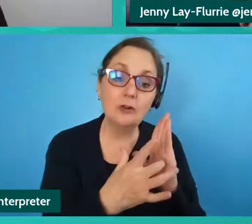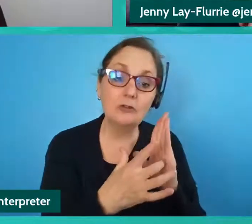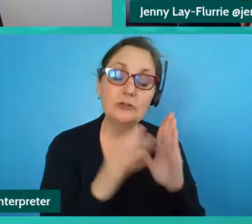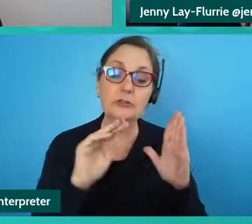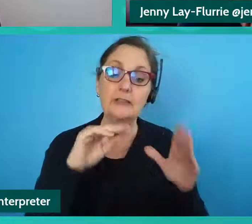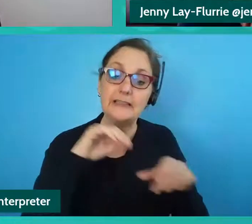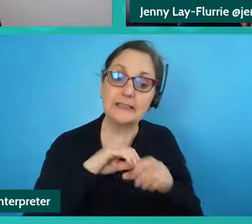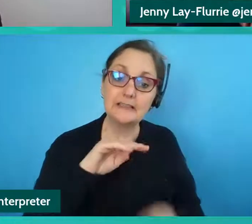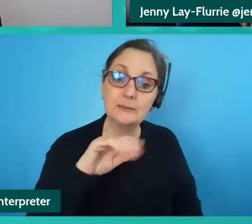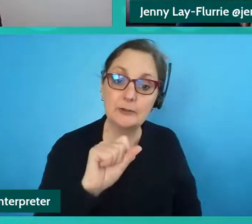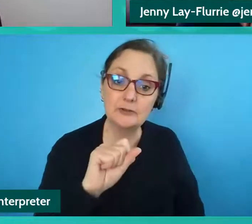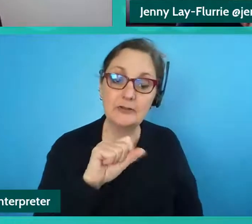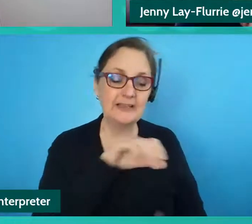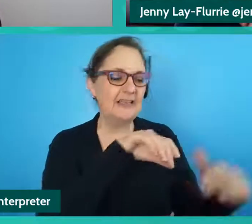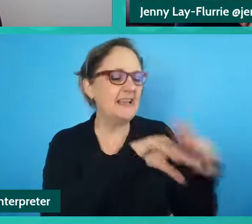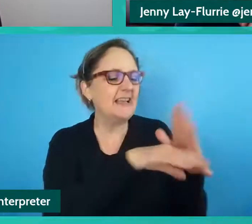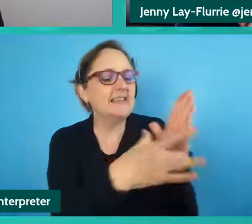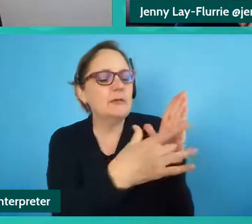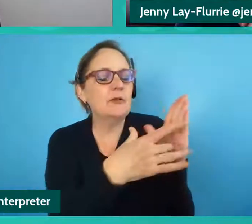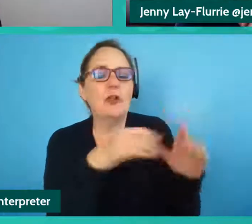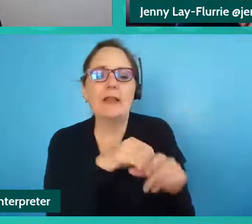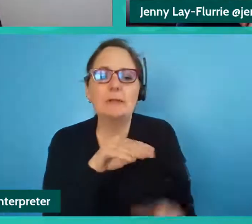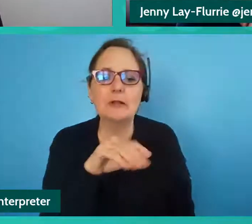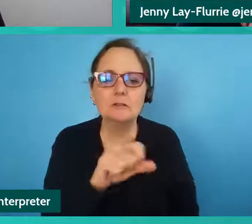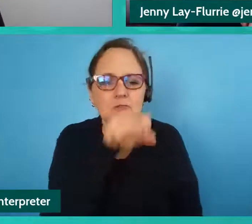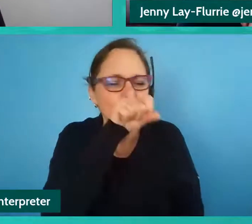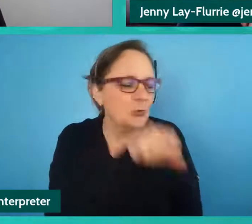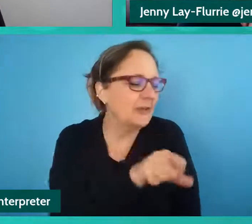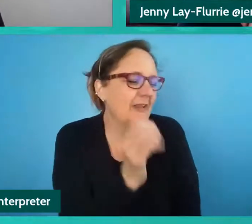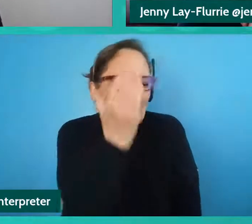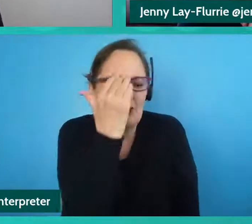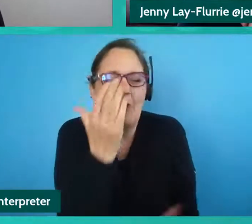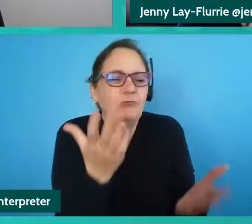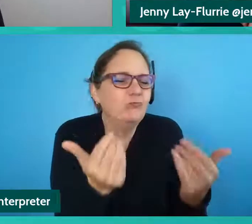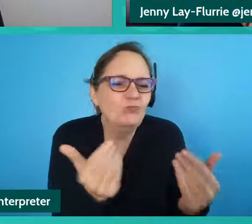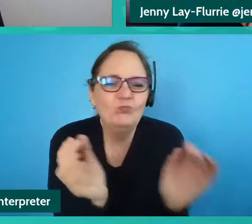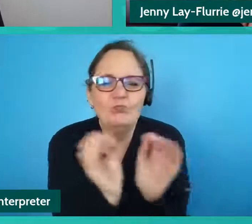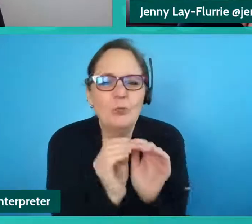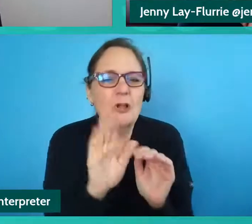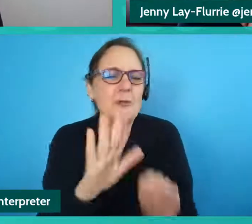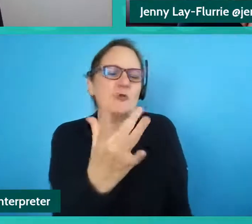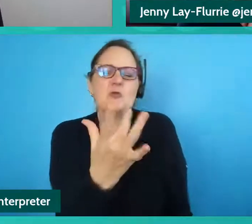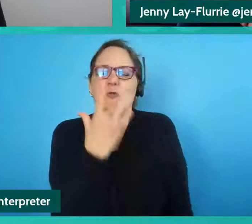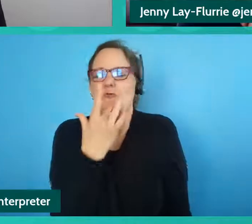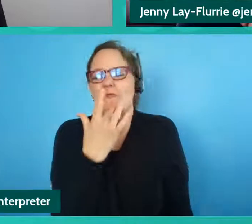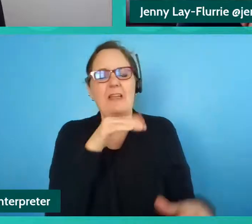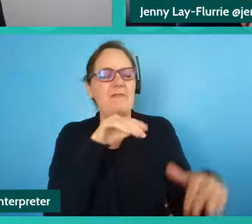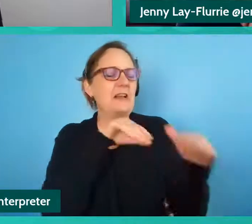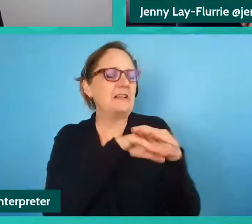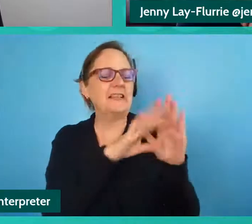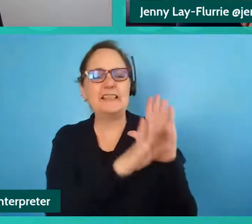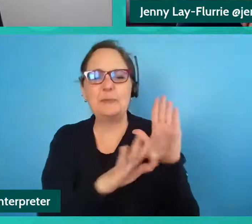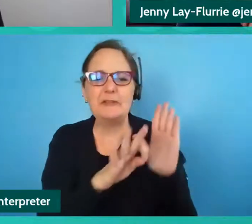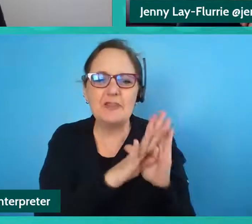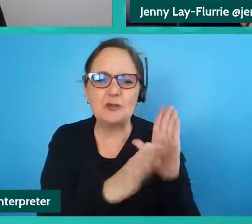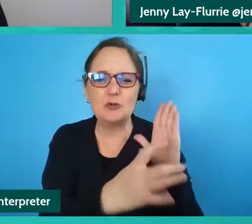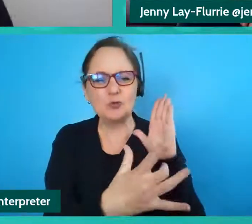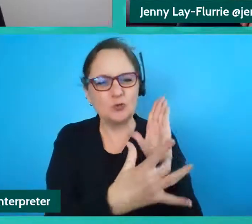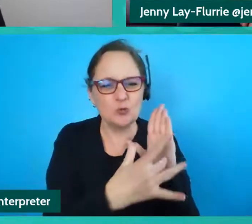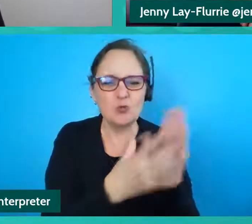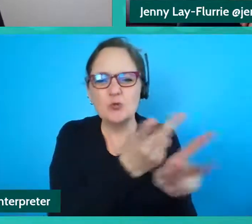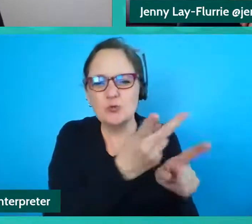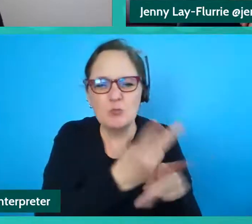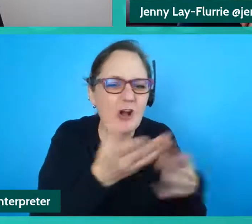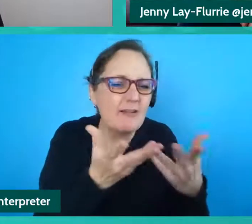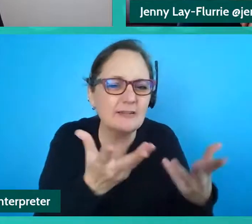Microsoft, accessible technology in Microsoft. We'd love to know more about your favorite accessibility features or tools or products, as well as